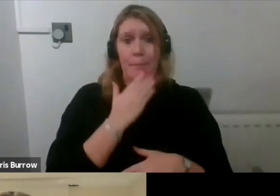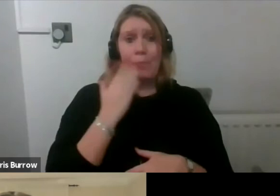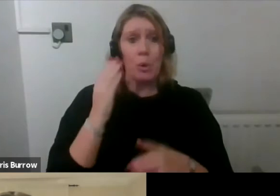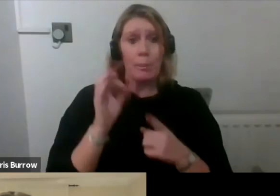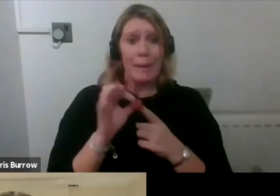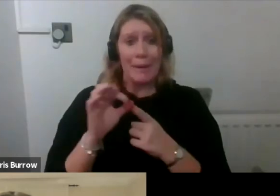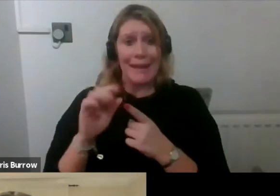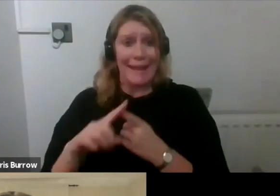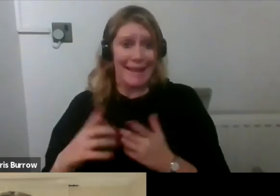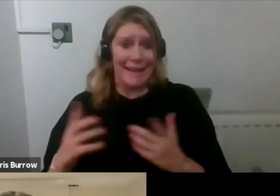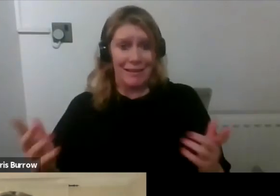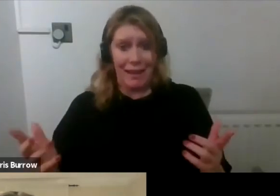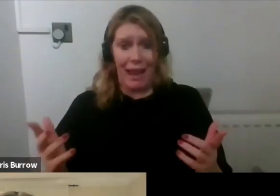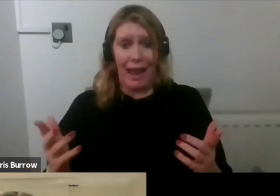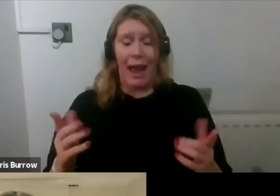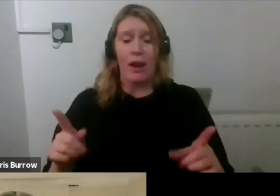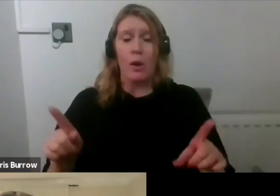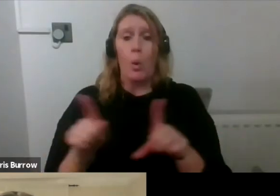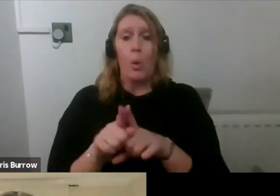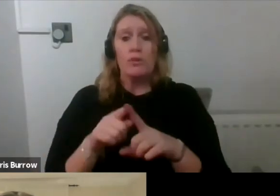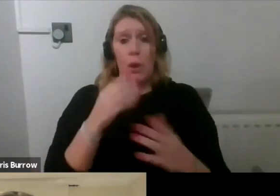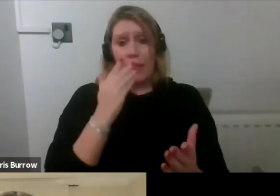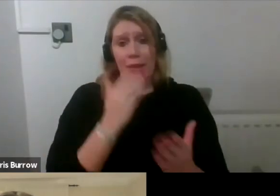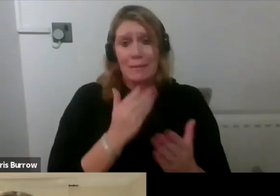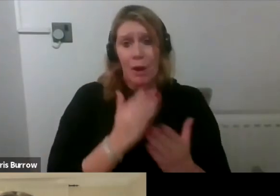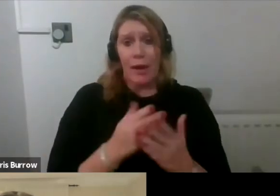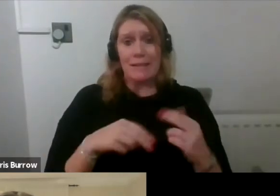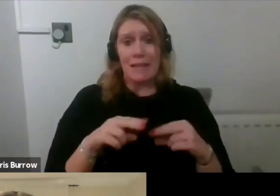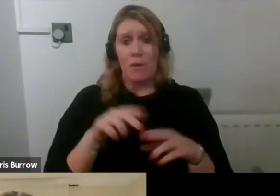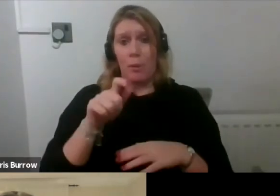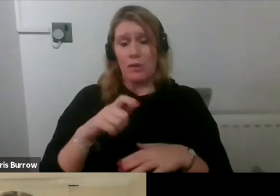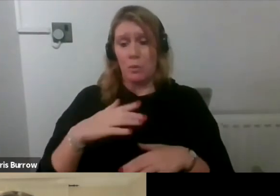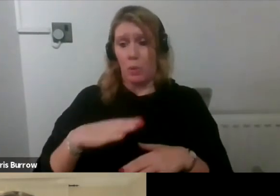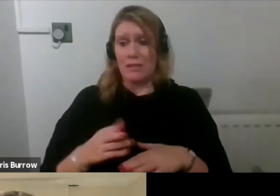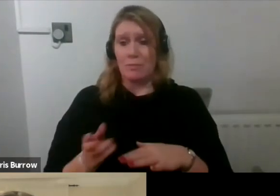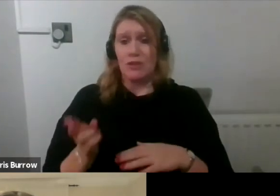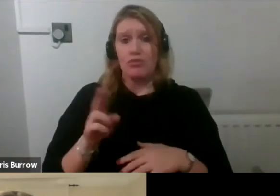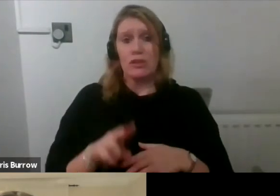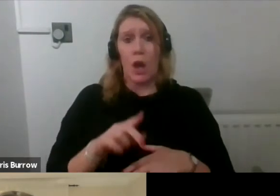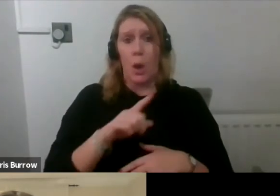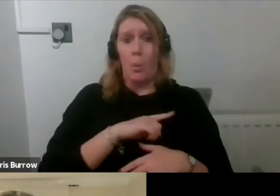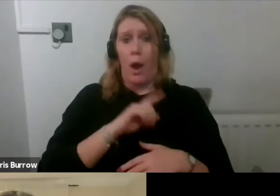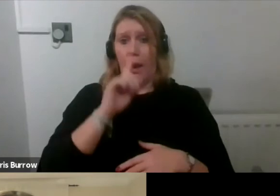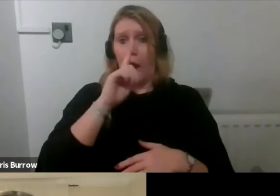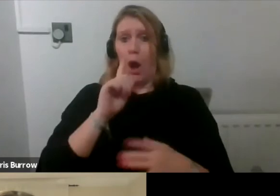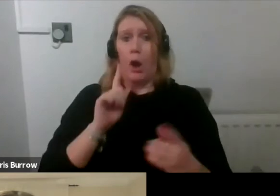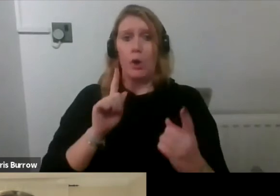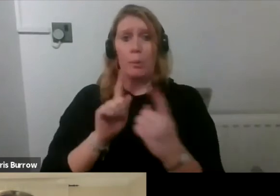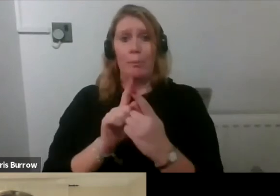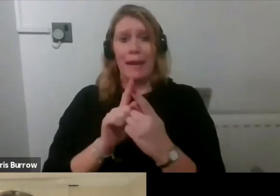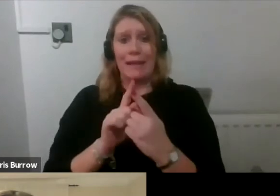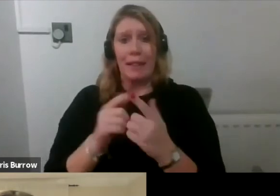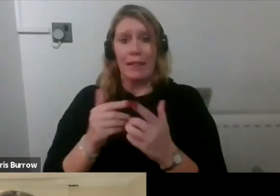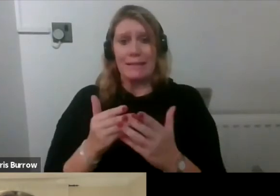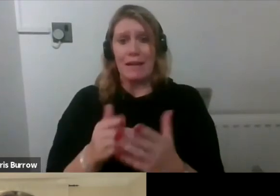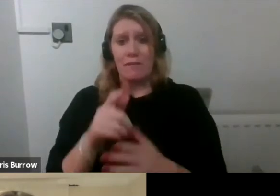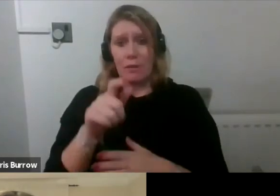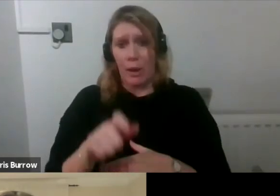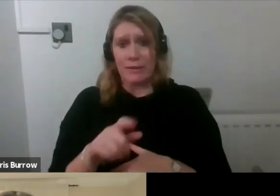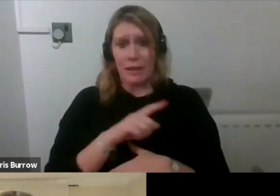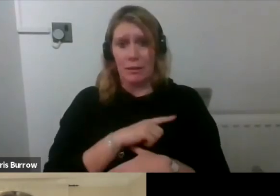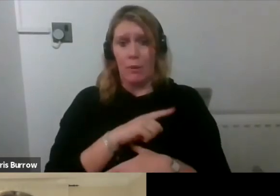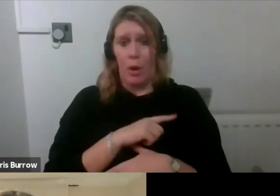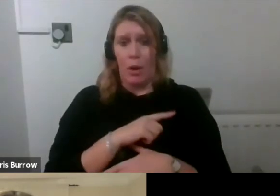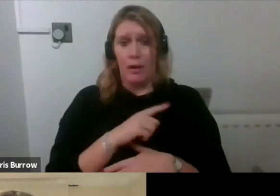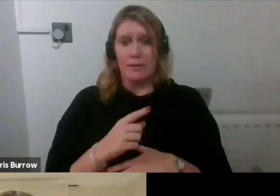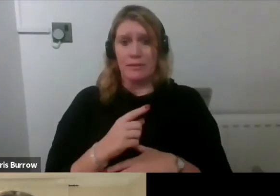the demands. If somebody wants me to return something, it's, well, why can't you come out and meet the delivery person? And I say, well, because there are people